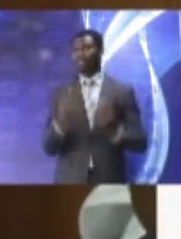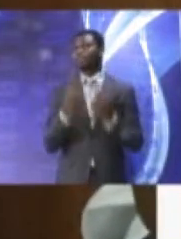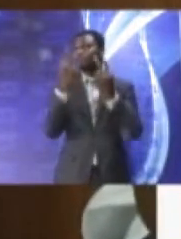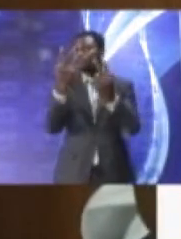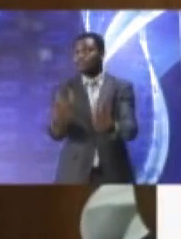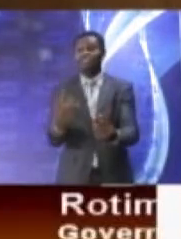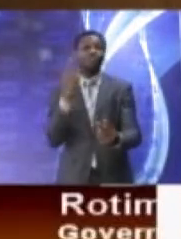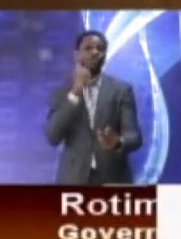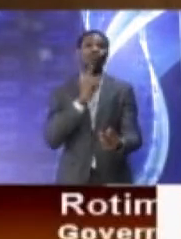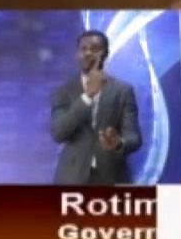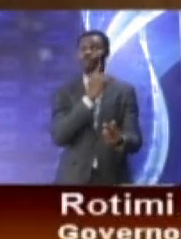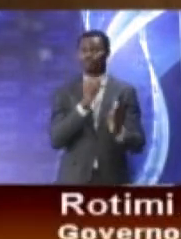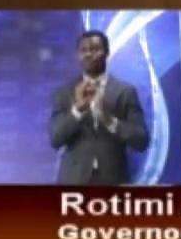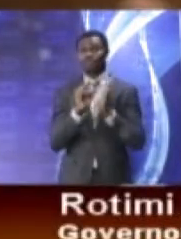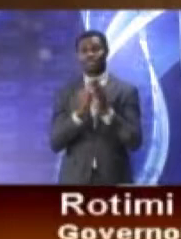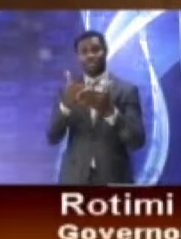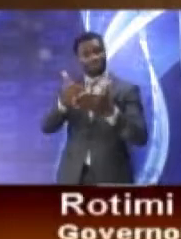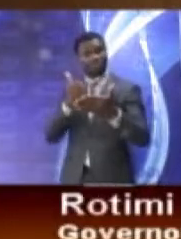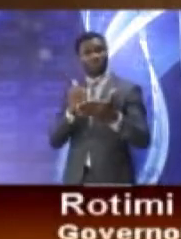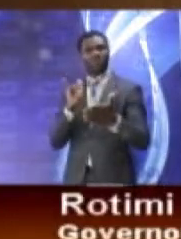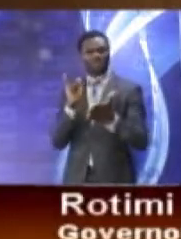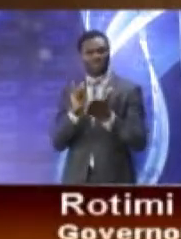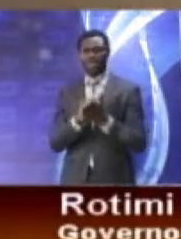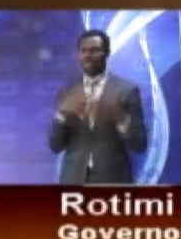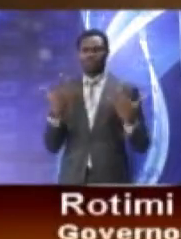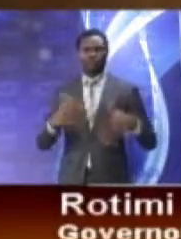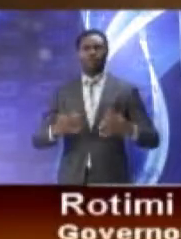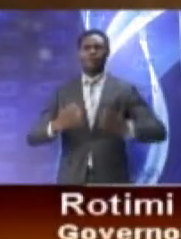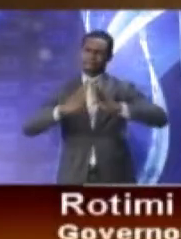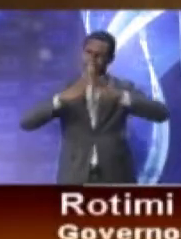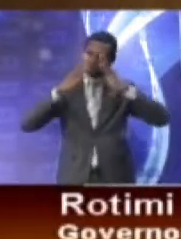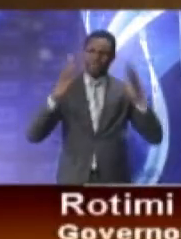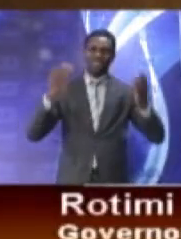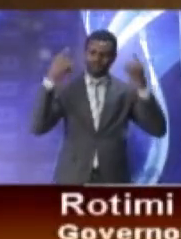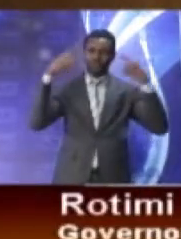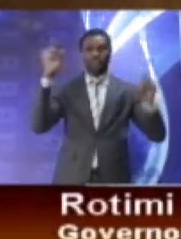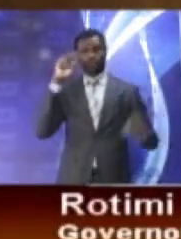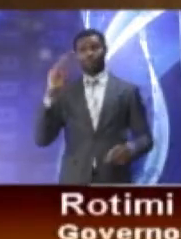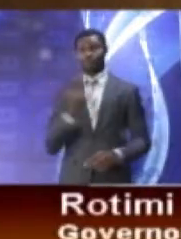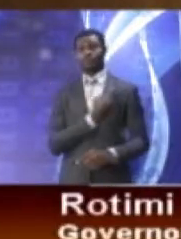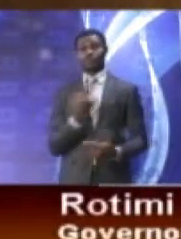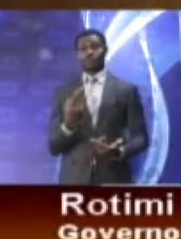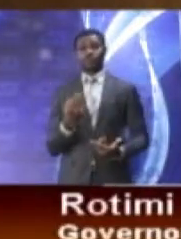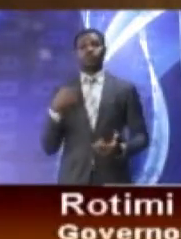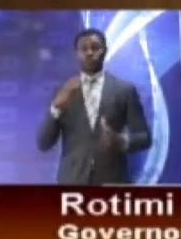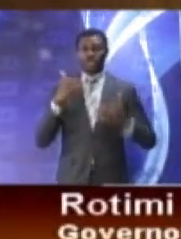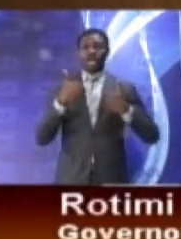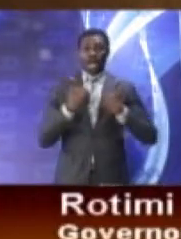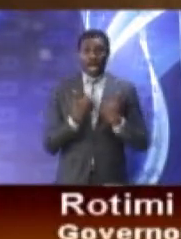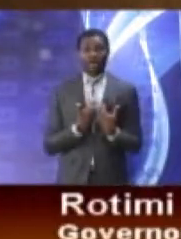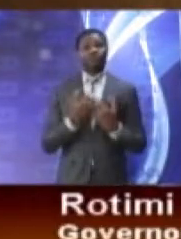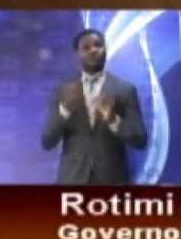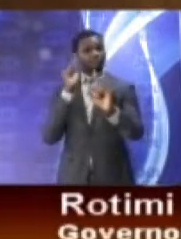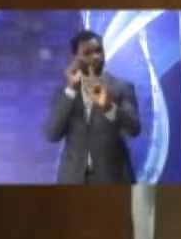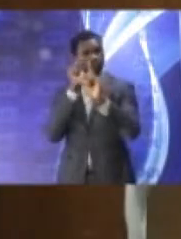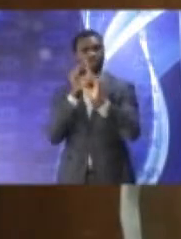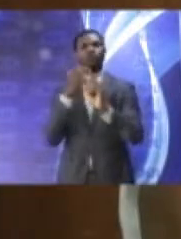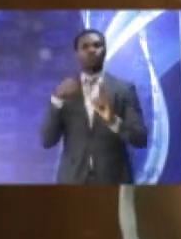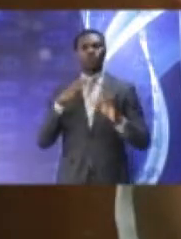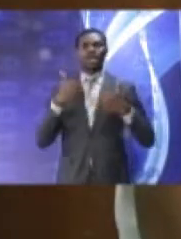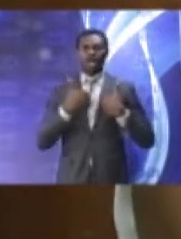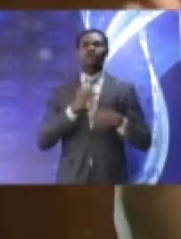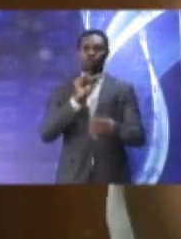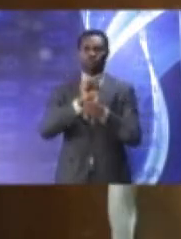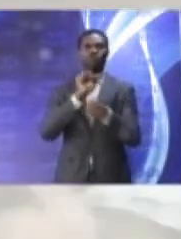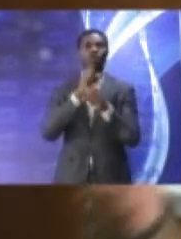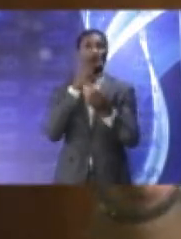Hub. That is a monumental achievement, and he has said to me pointedly, you have done very